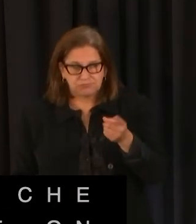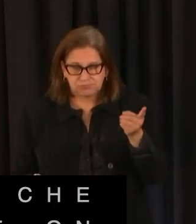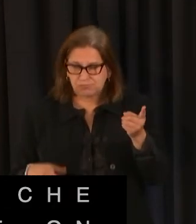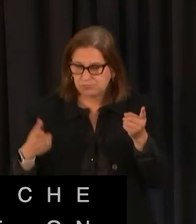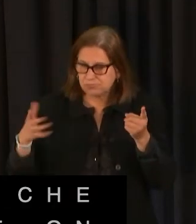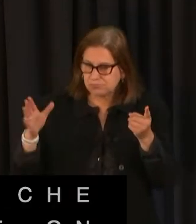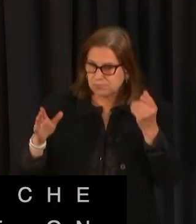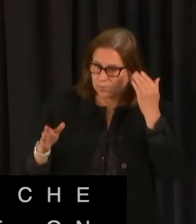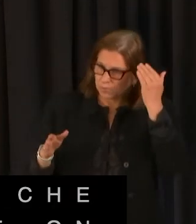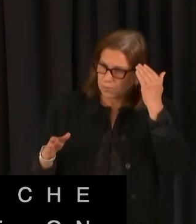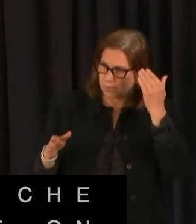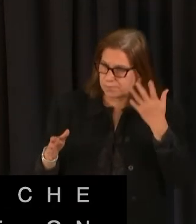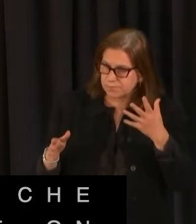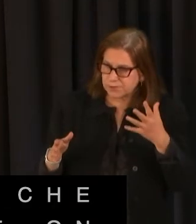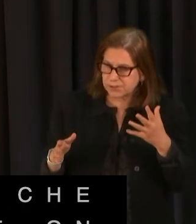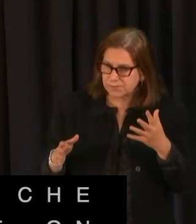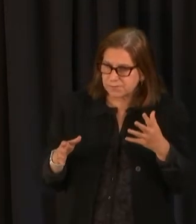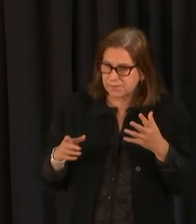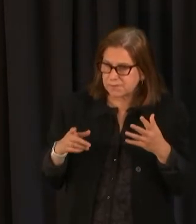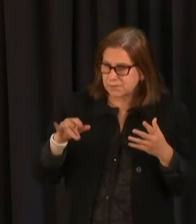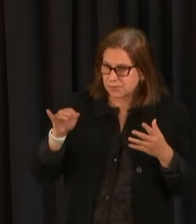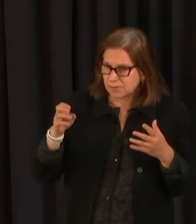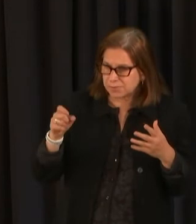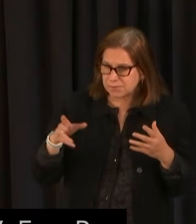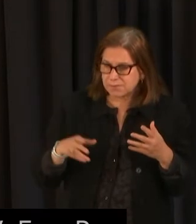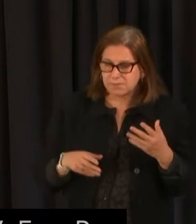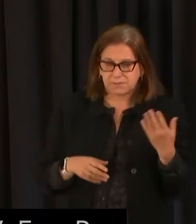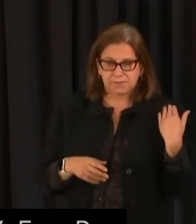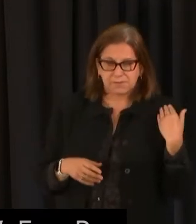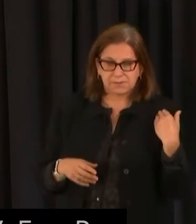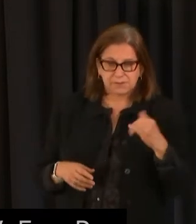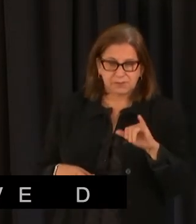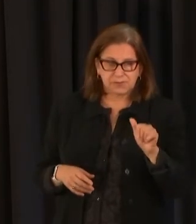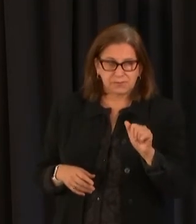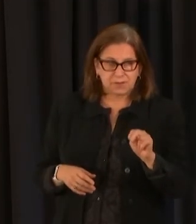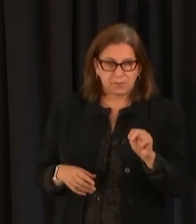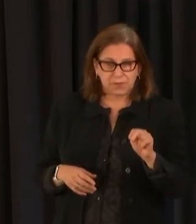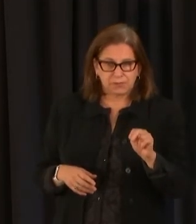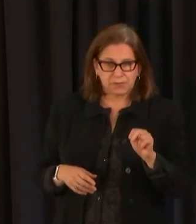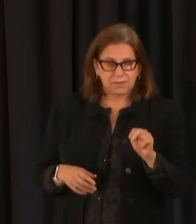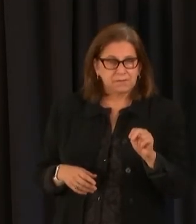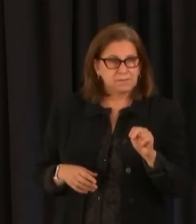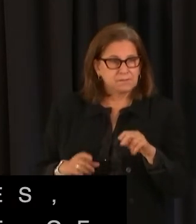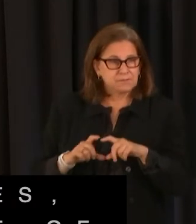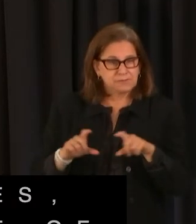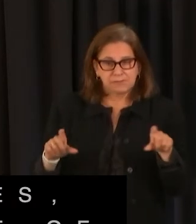know, James. In January, it was a subset of our